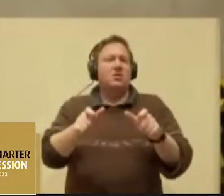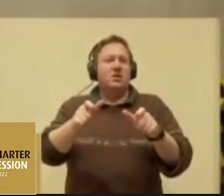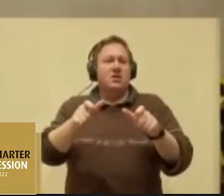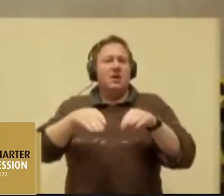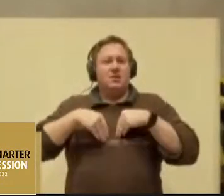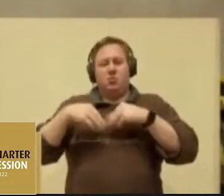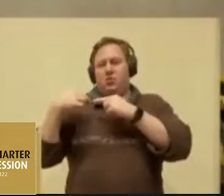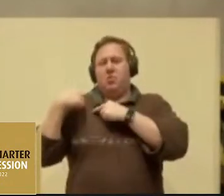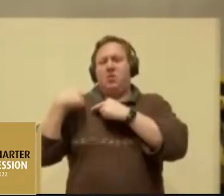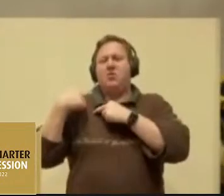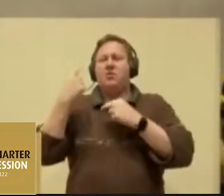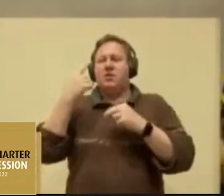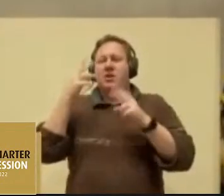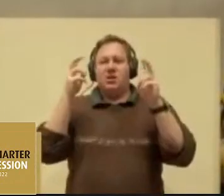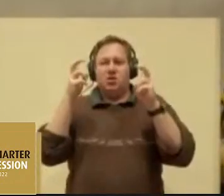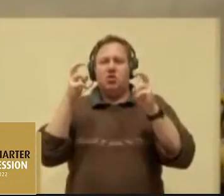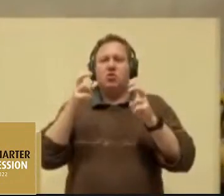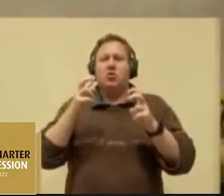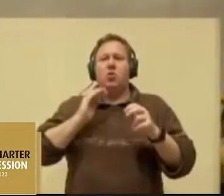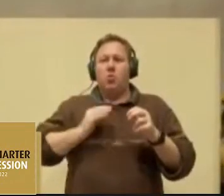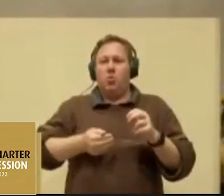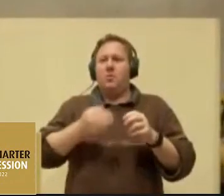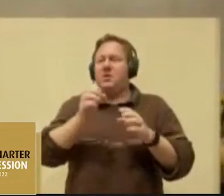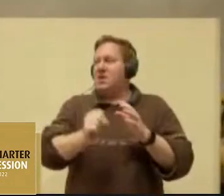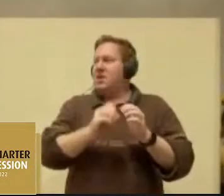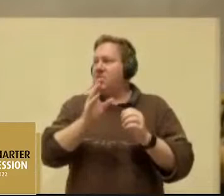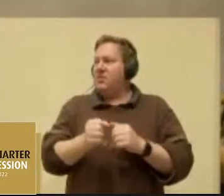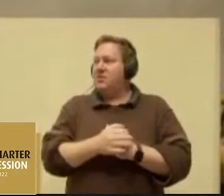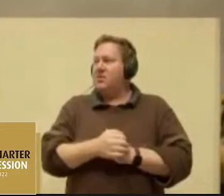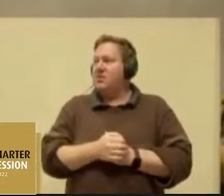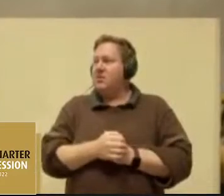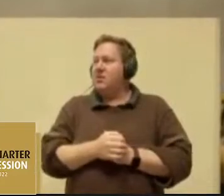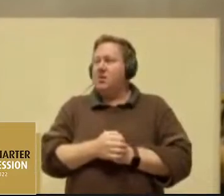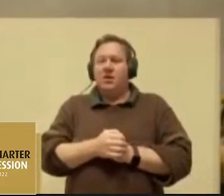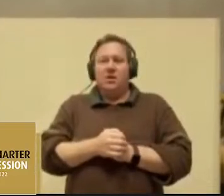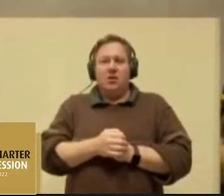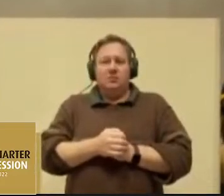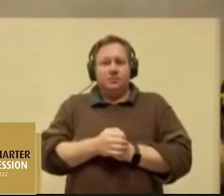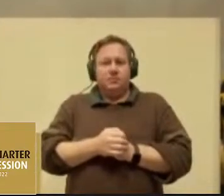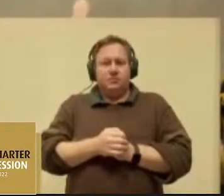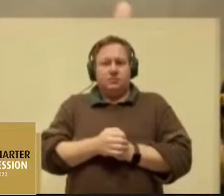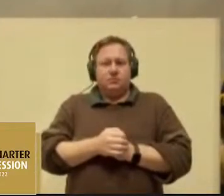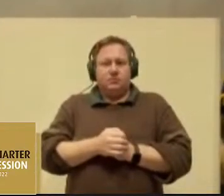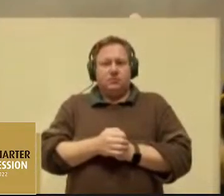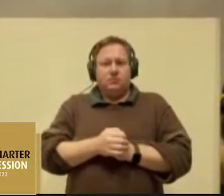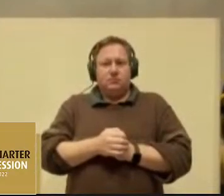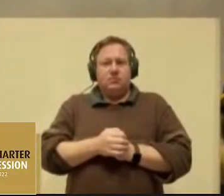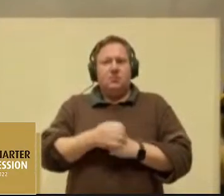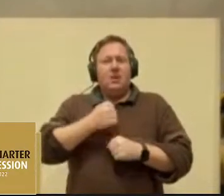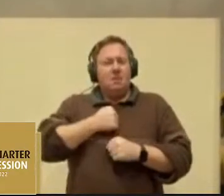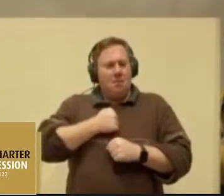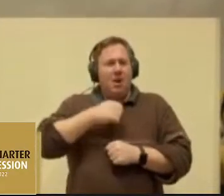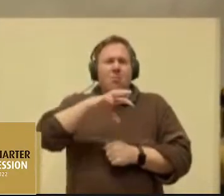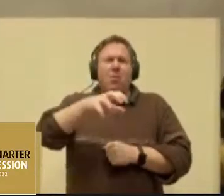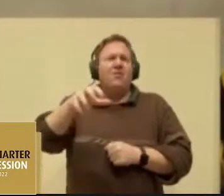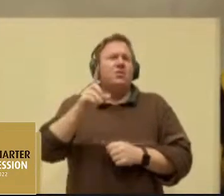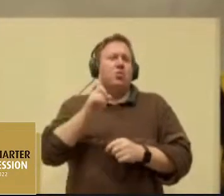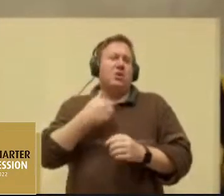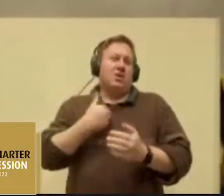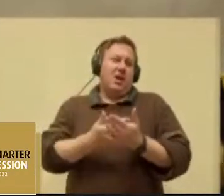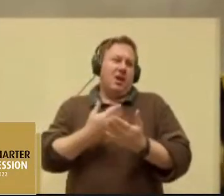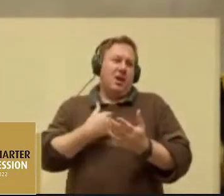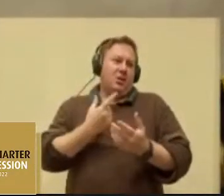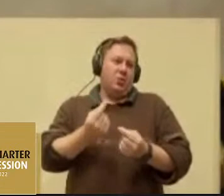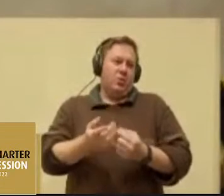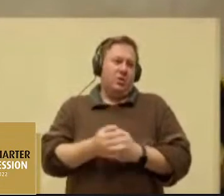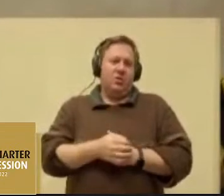africa particularly i mean always when i'm i mean it's my province what can i do